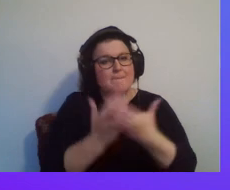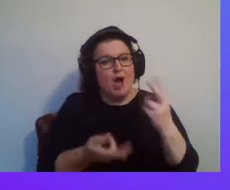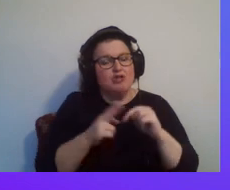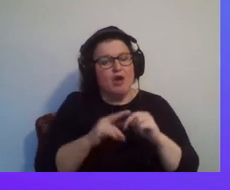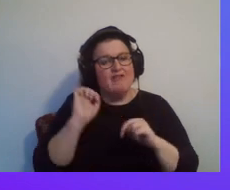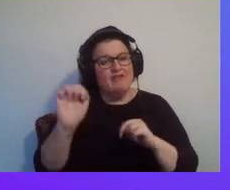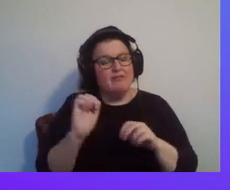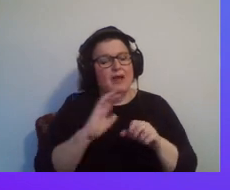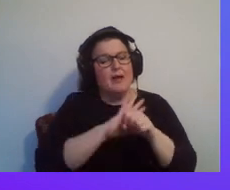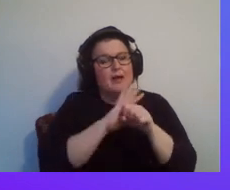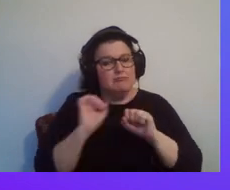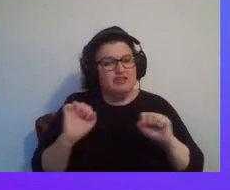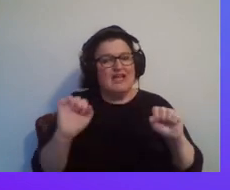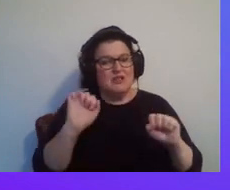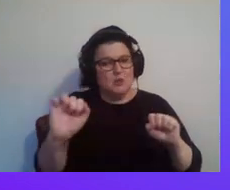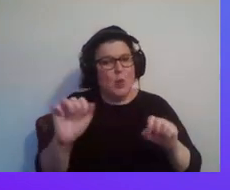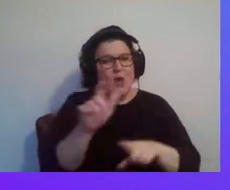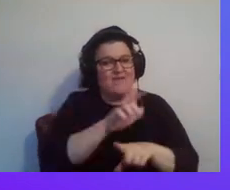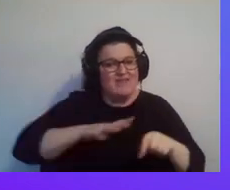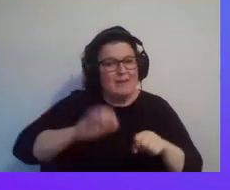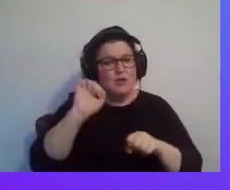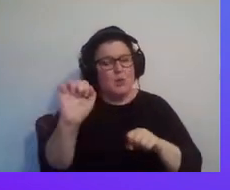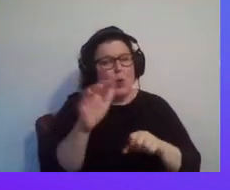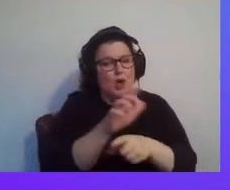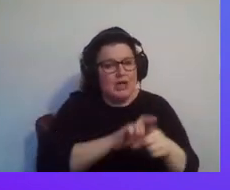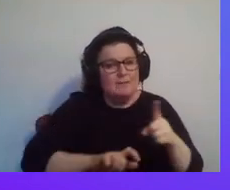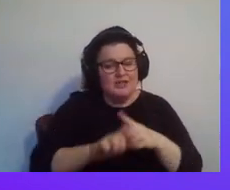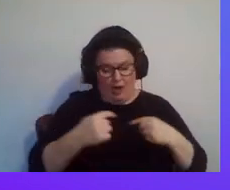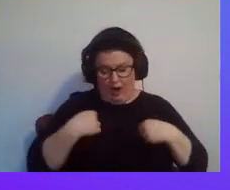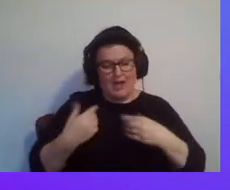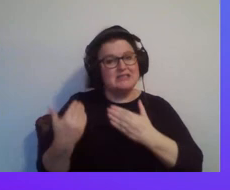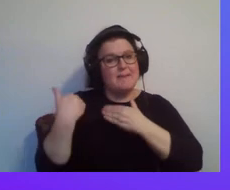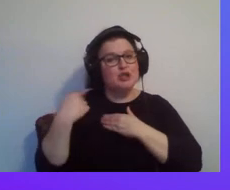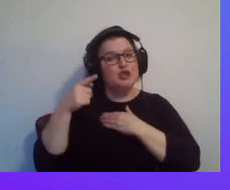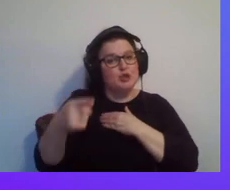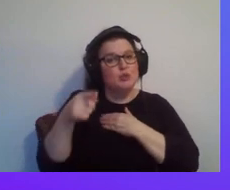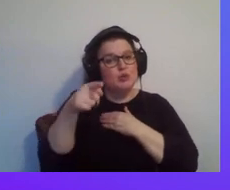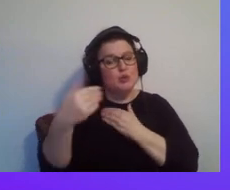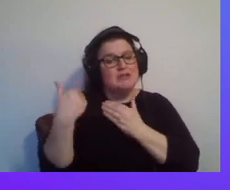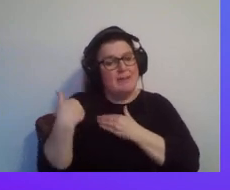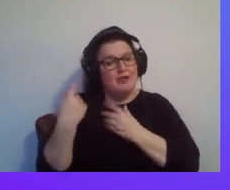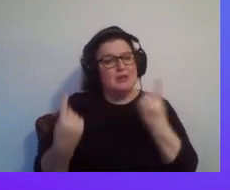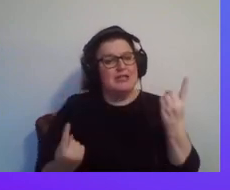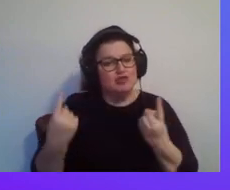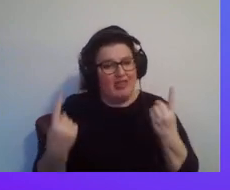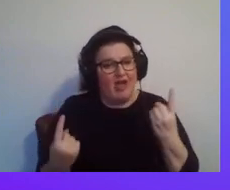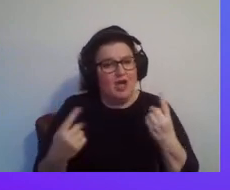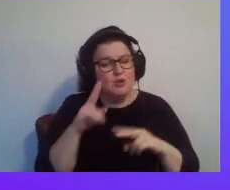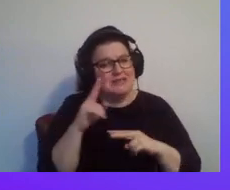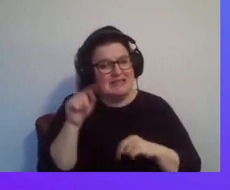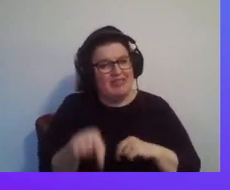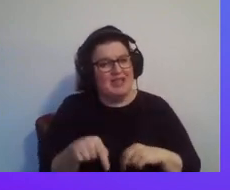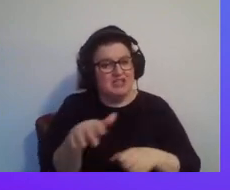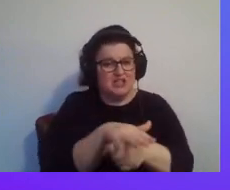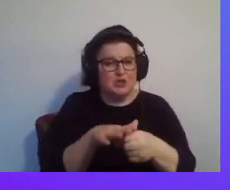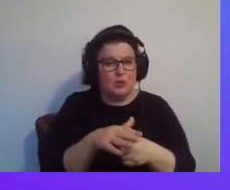and protecting your community, because I depend on you and we depend on each other to get through this. I love that.